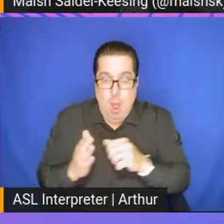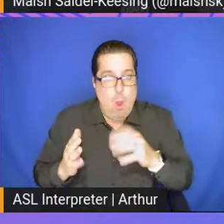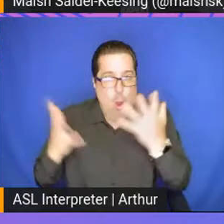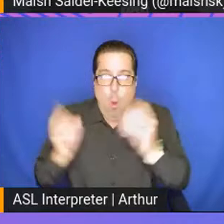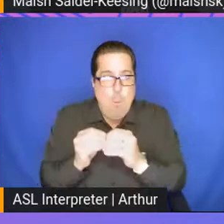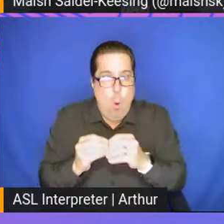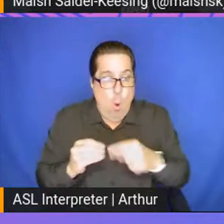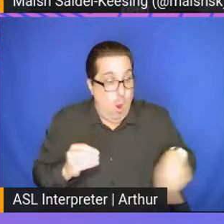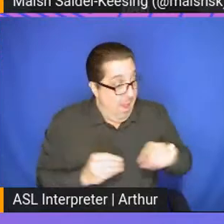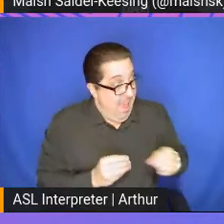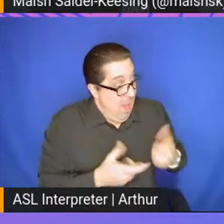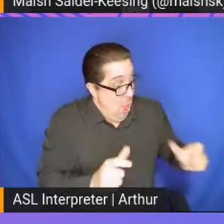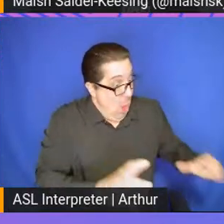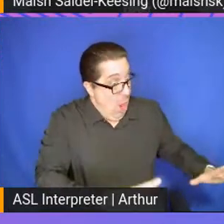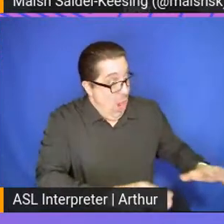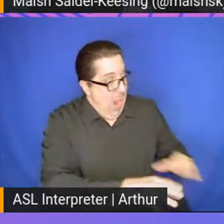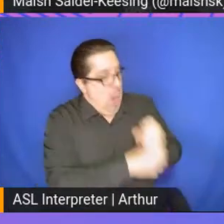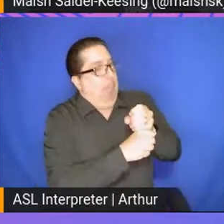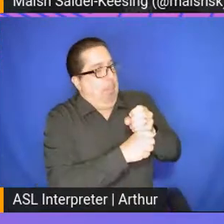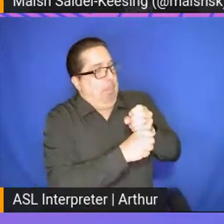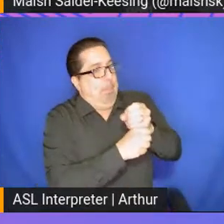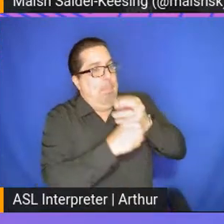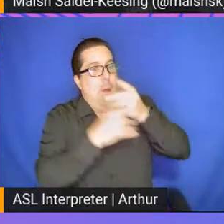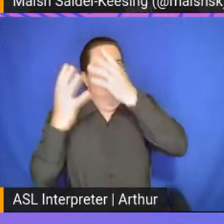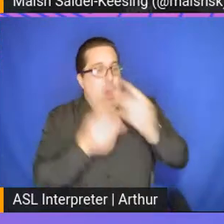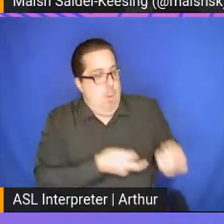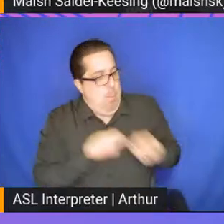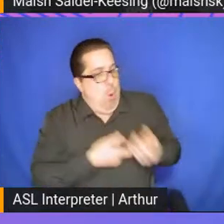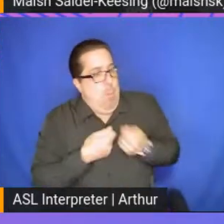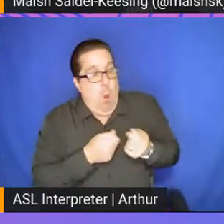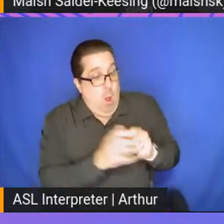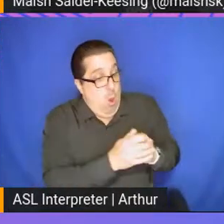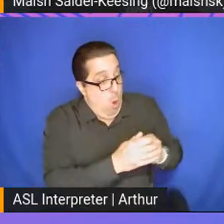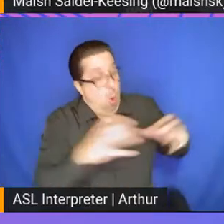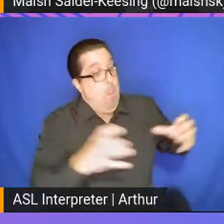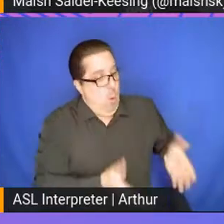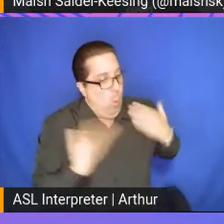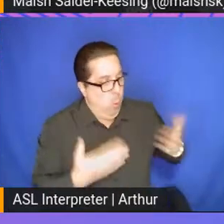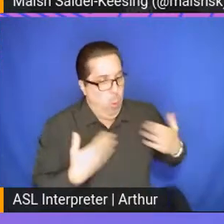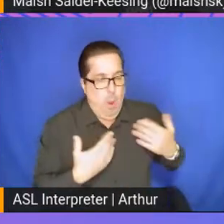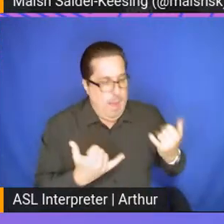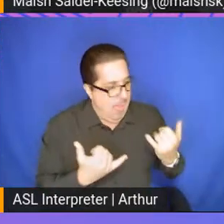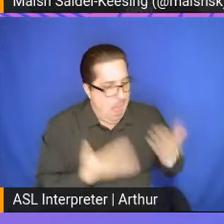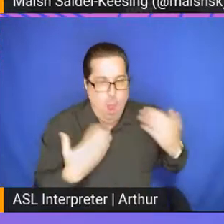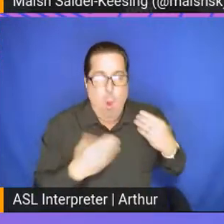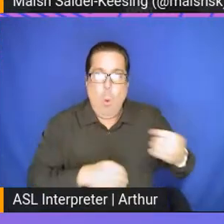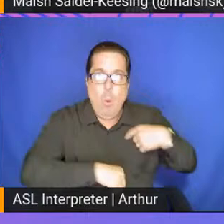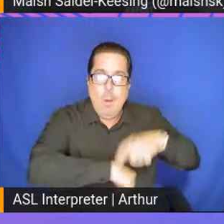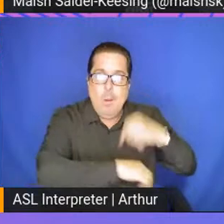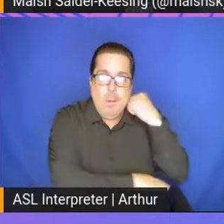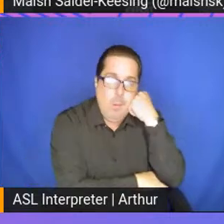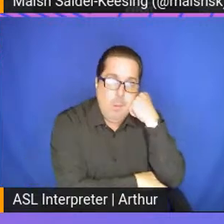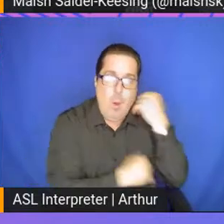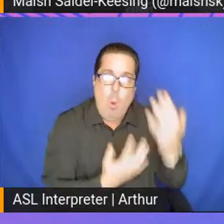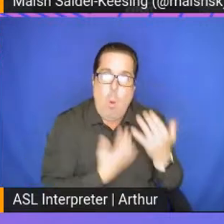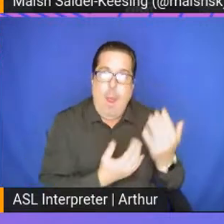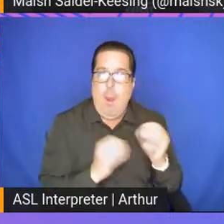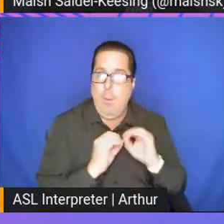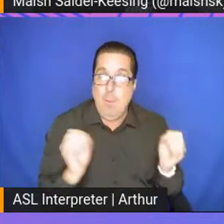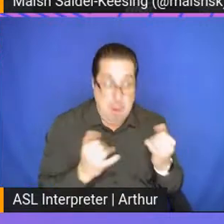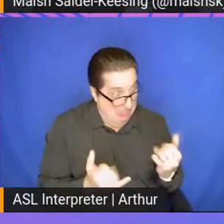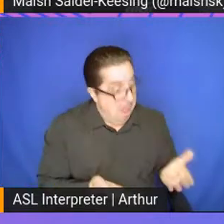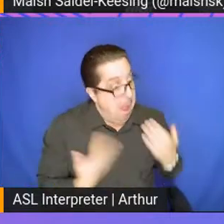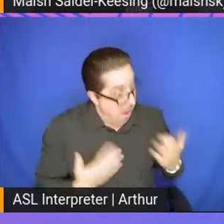the QA team to pull their ticket, pull their branch, and deploy it to the shared account. Great. Okay. So now